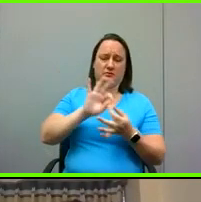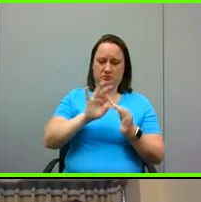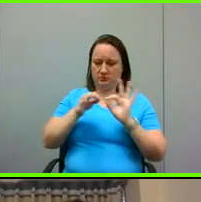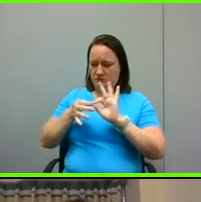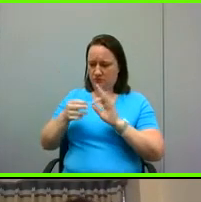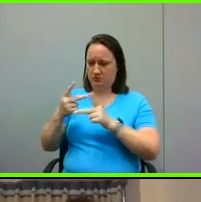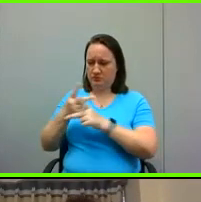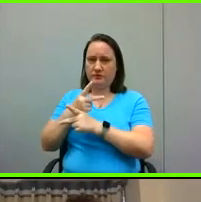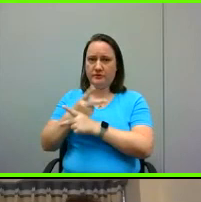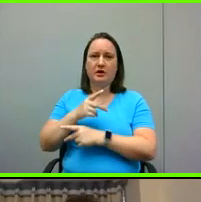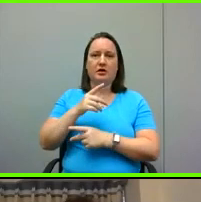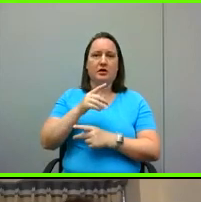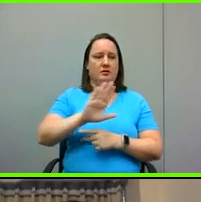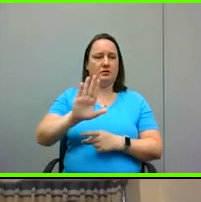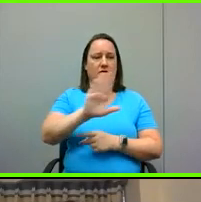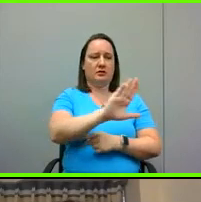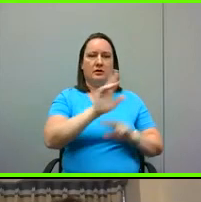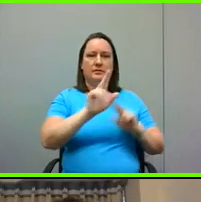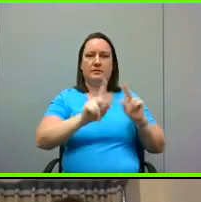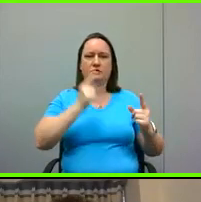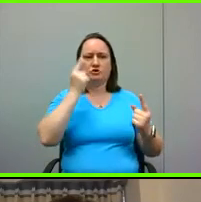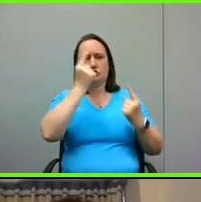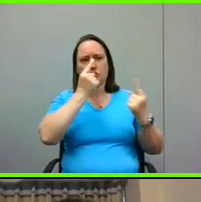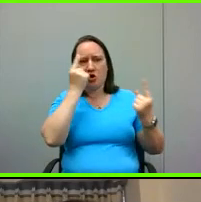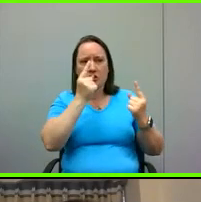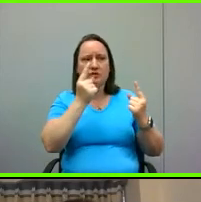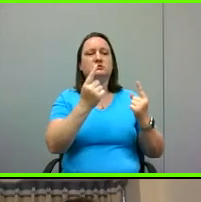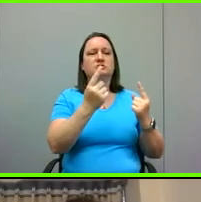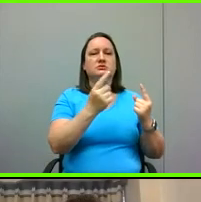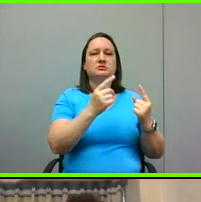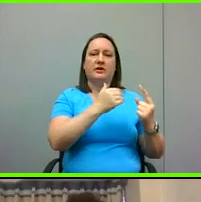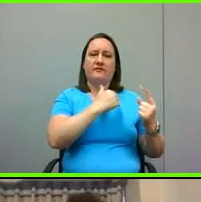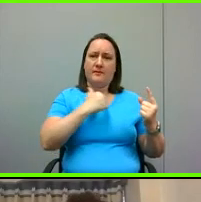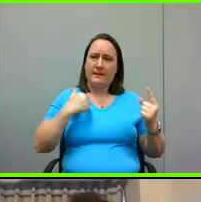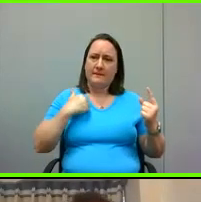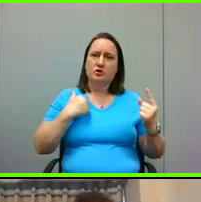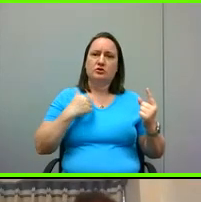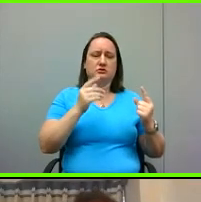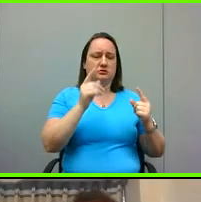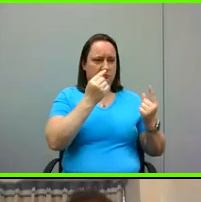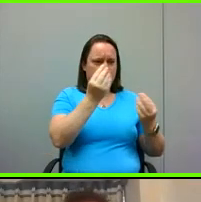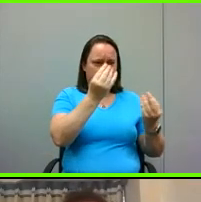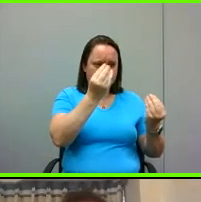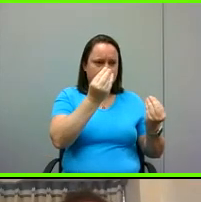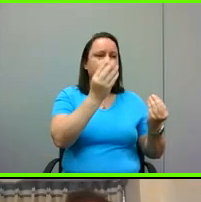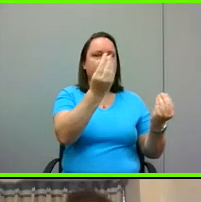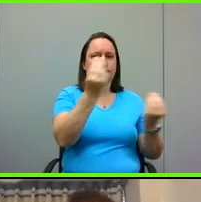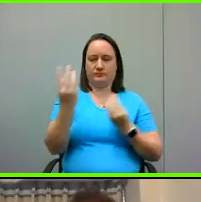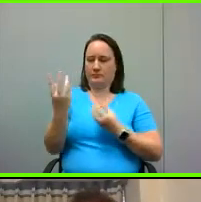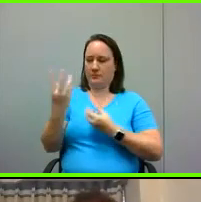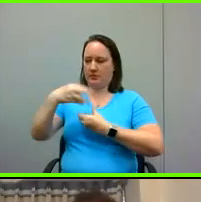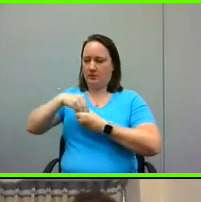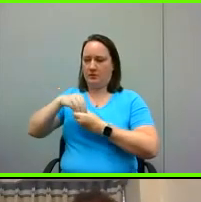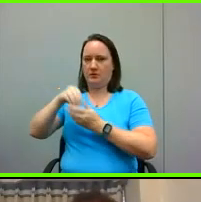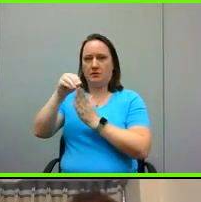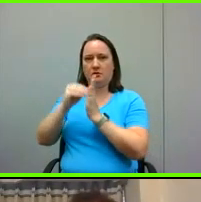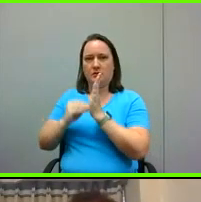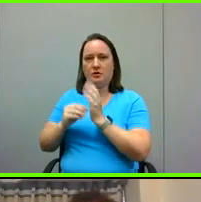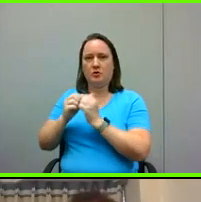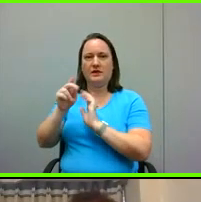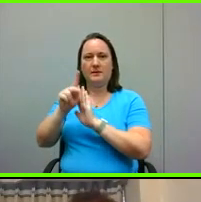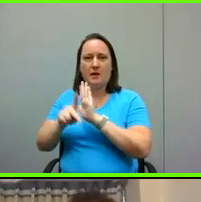thoughts and combining that, the thoughts of the members, and combining that with the policies and the